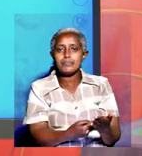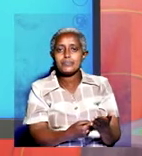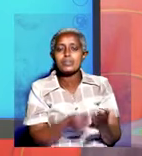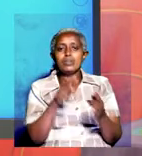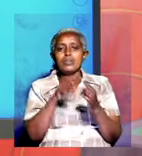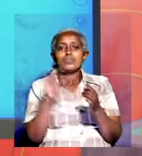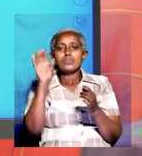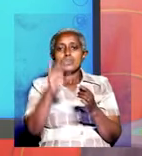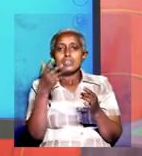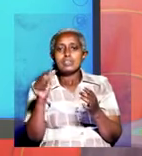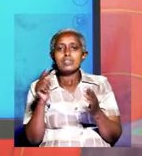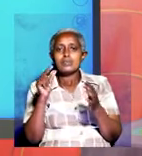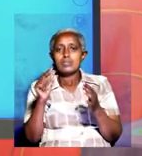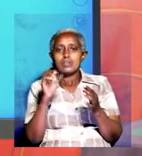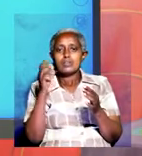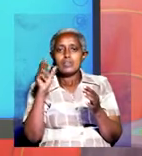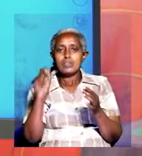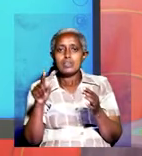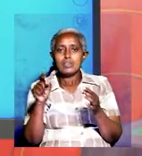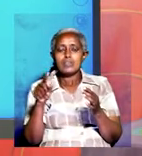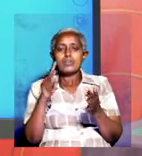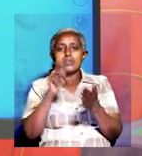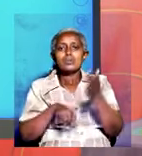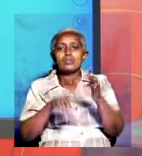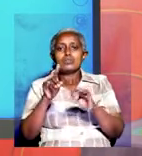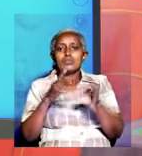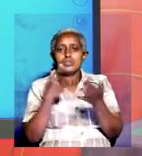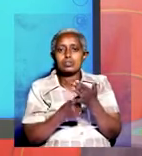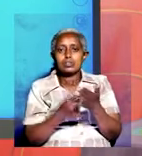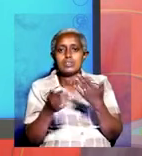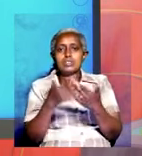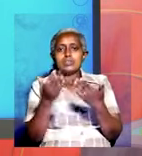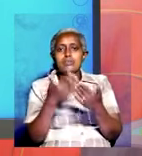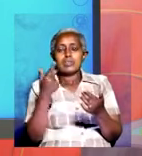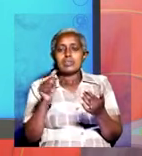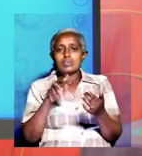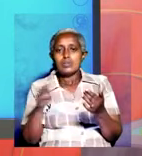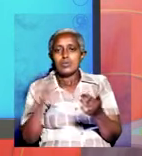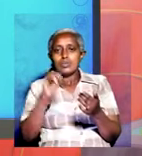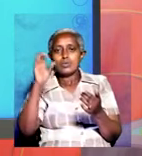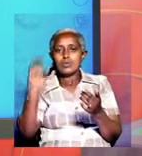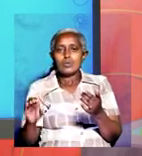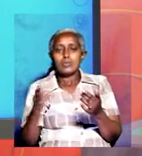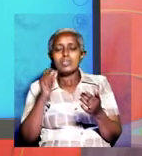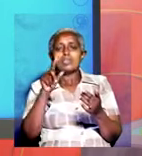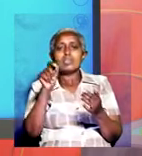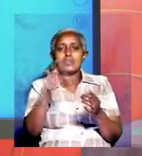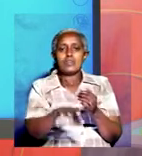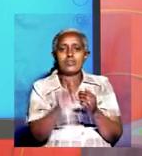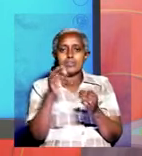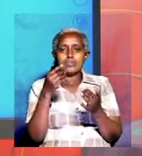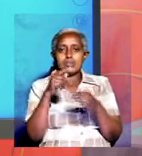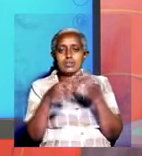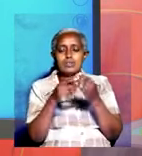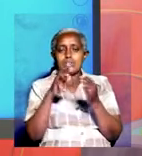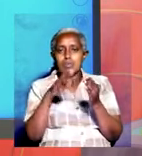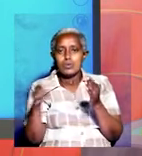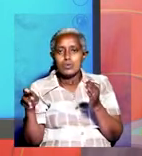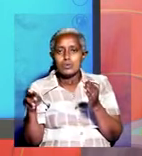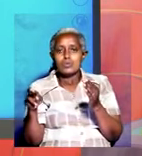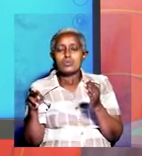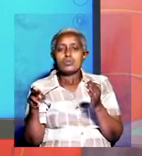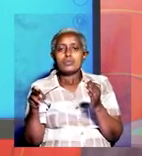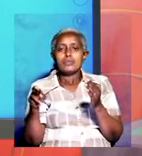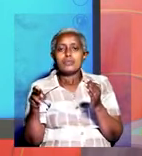To find the minor of 11, what you do is simply you delete the row in the column that 11 found. So the row, you cancel